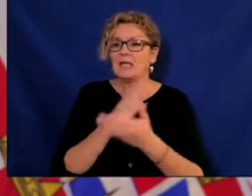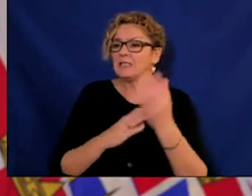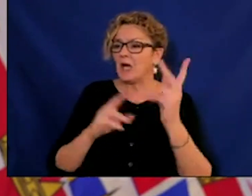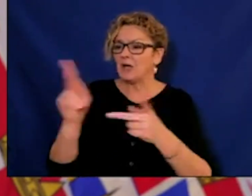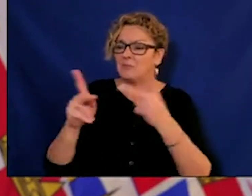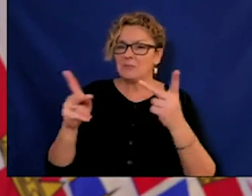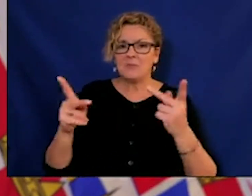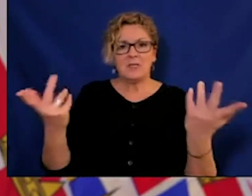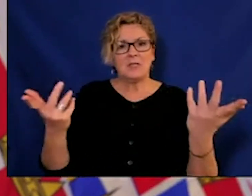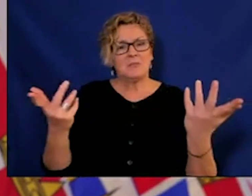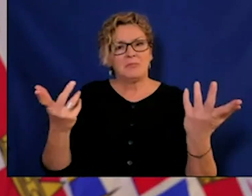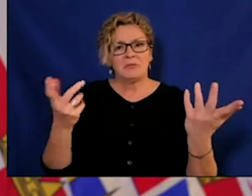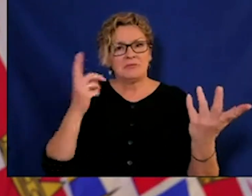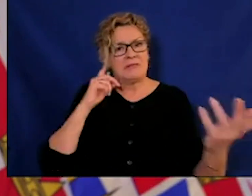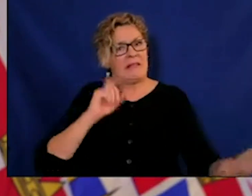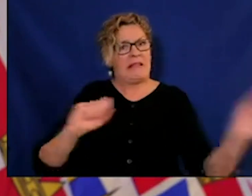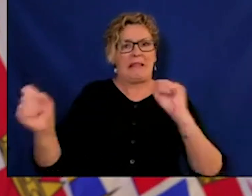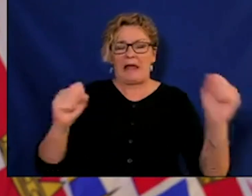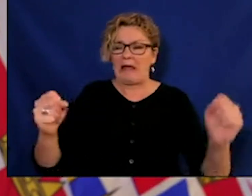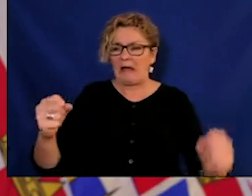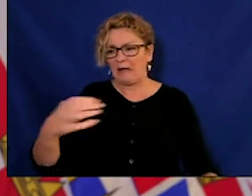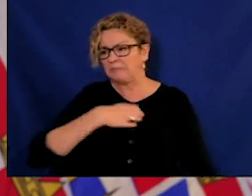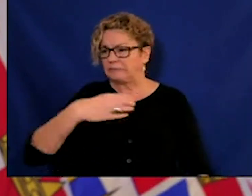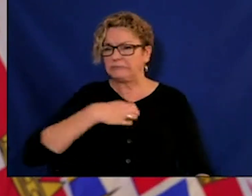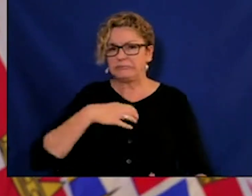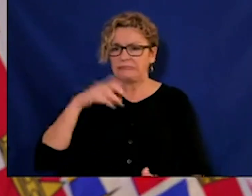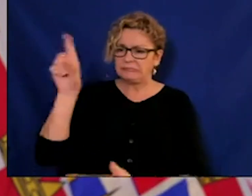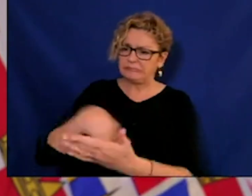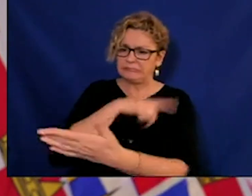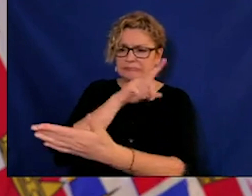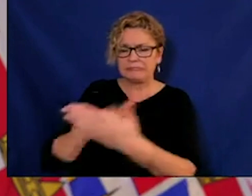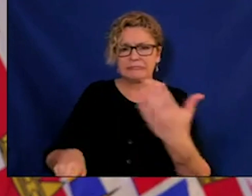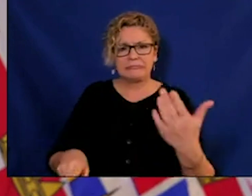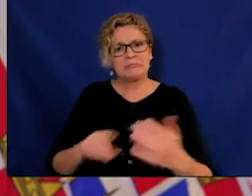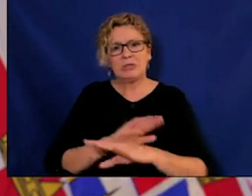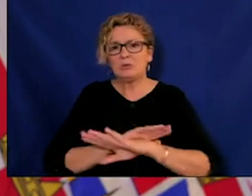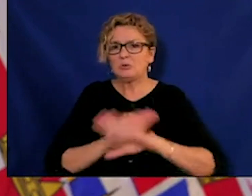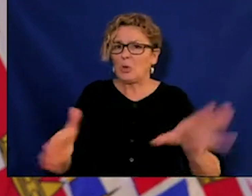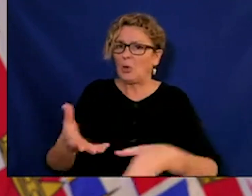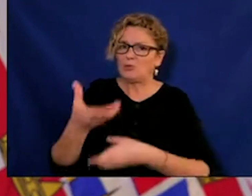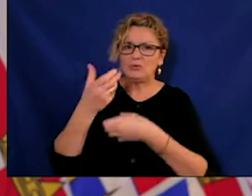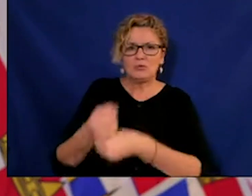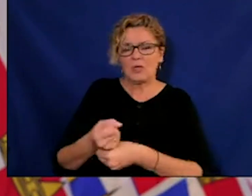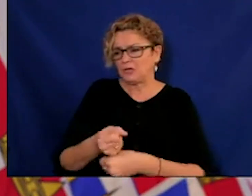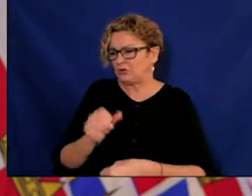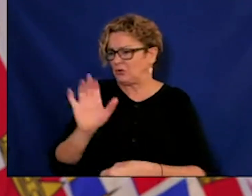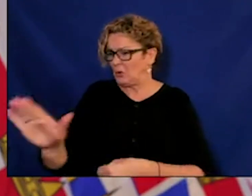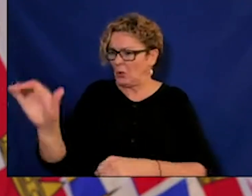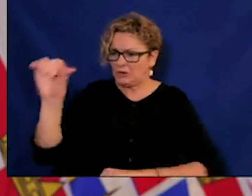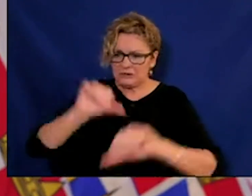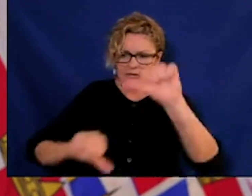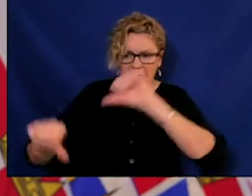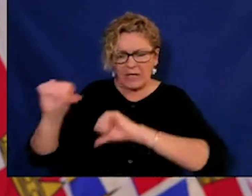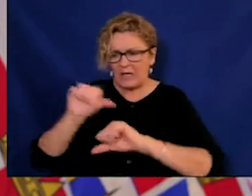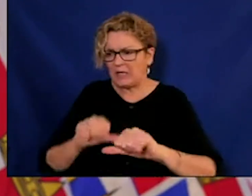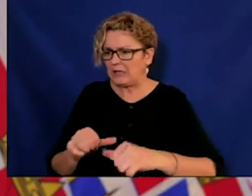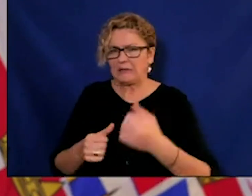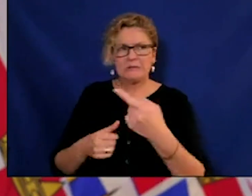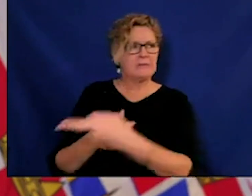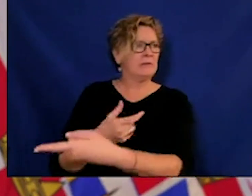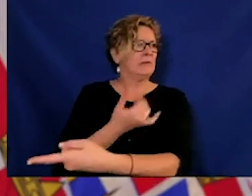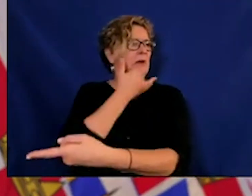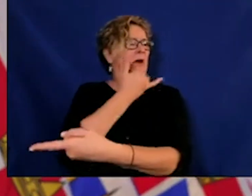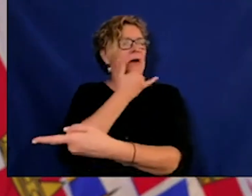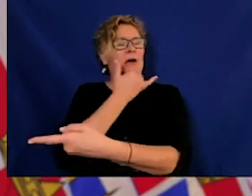you of deliberately hiding data about what's really going on. What can you say now to try to calm those people down? Because